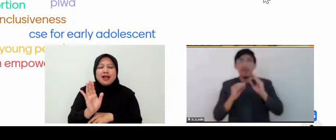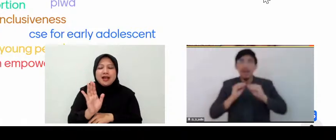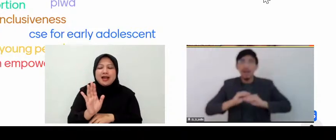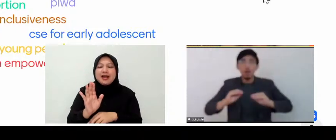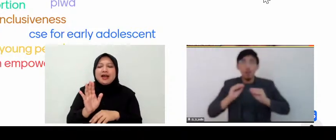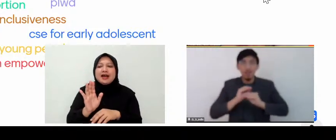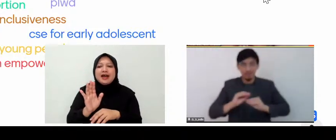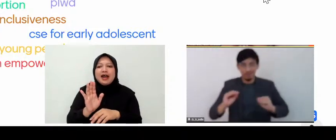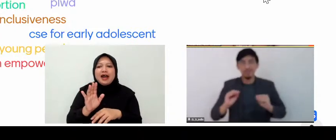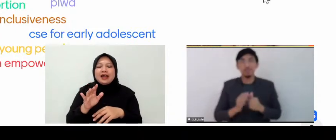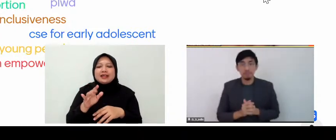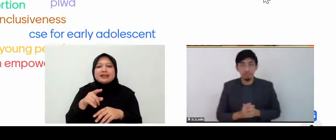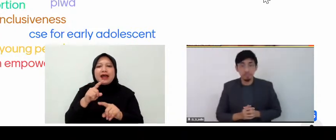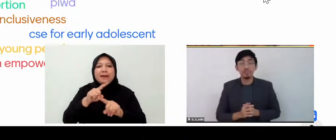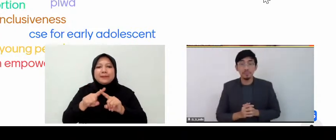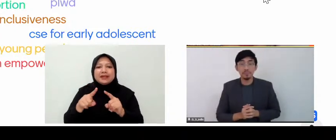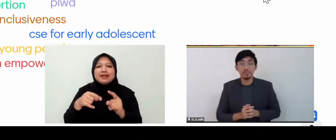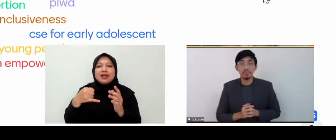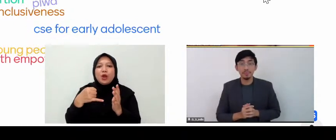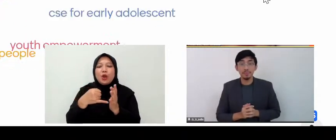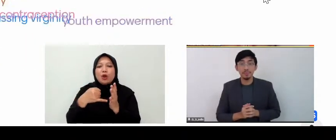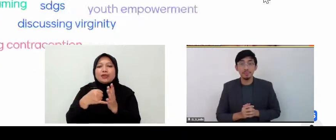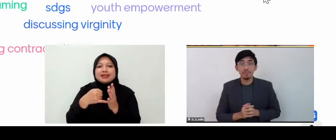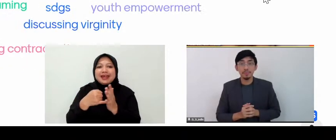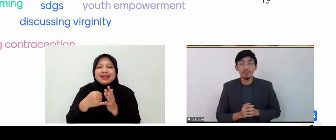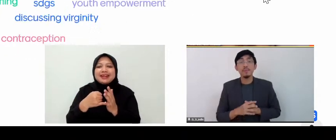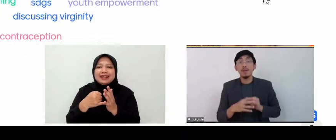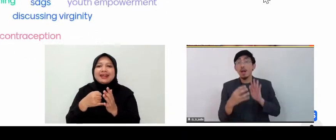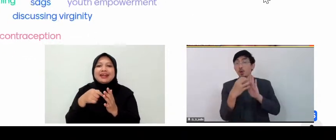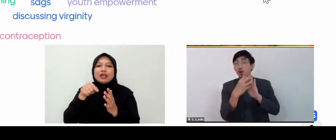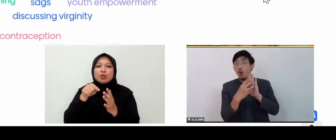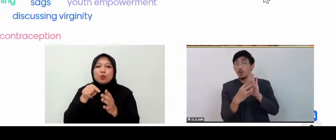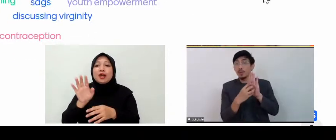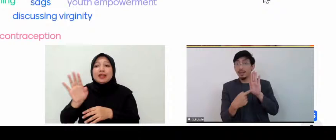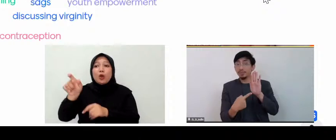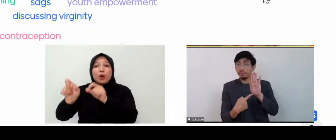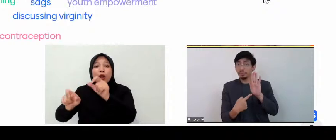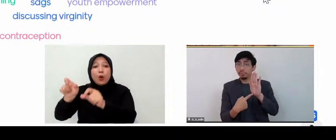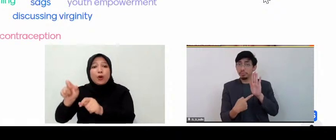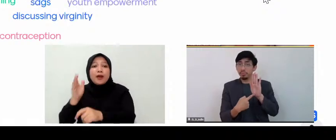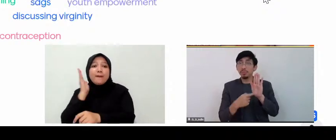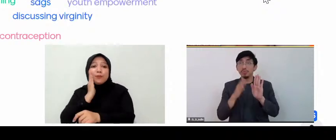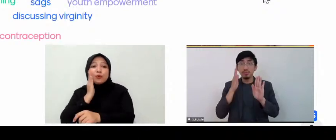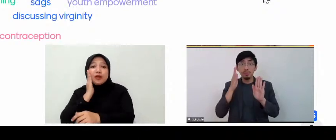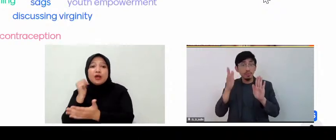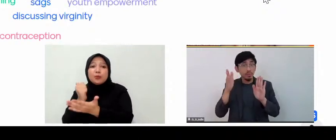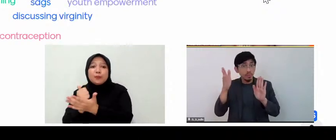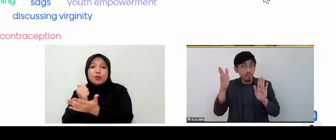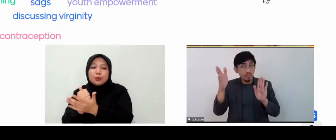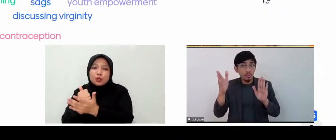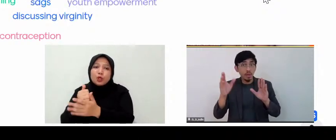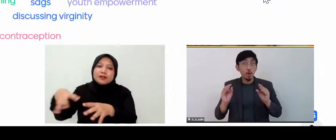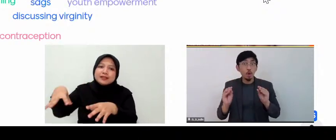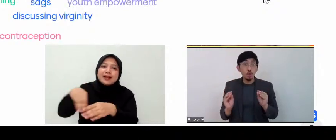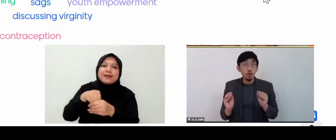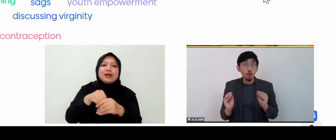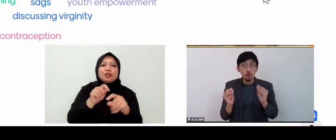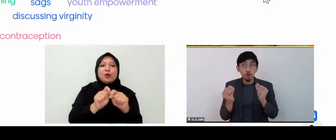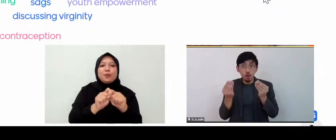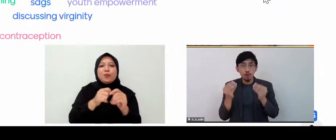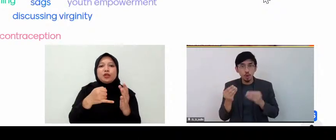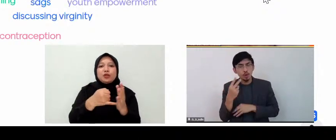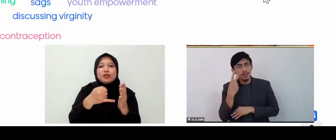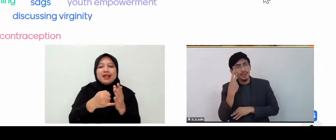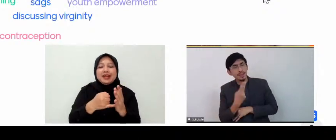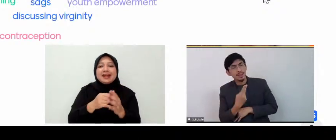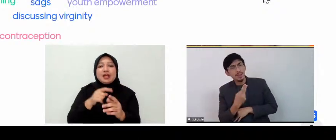credible, but also we need involve young people itself to be having a relevant